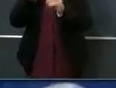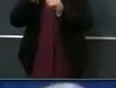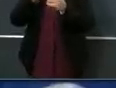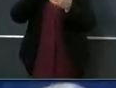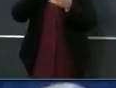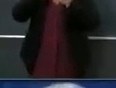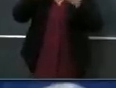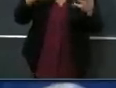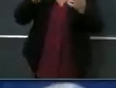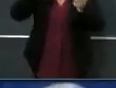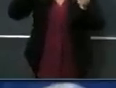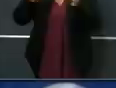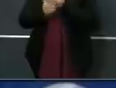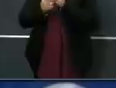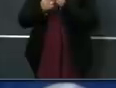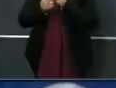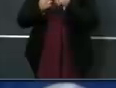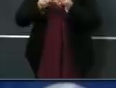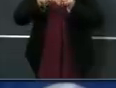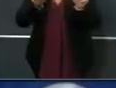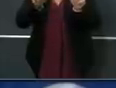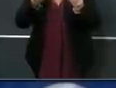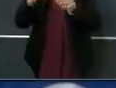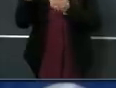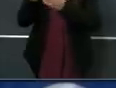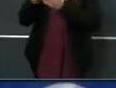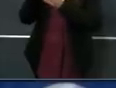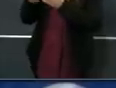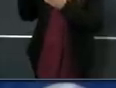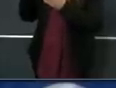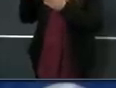radically changed from when we put them out a number of weeks ago. Those